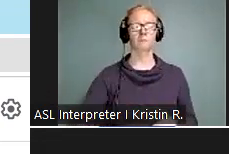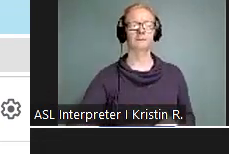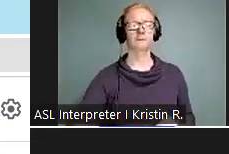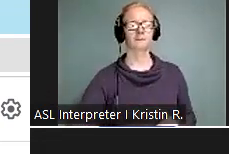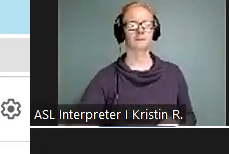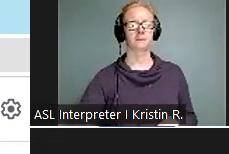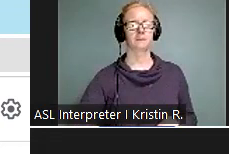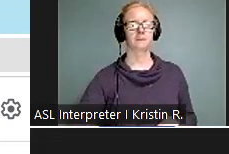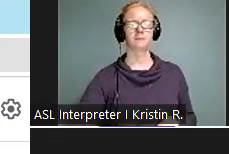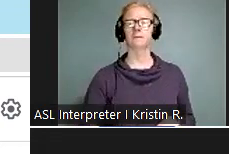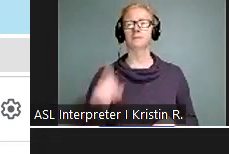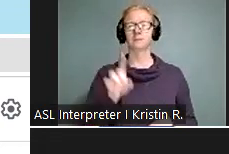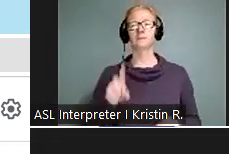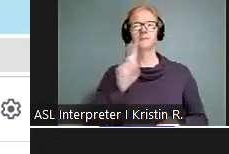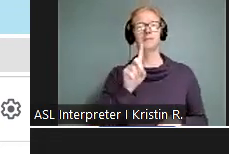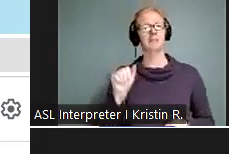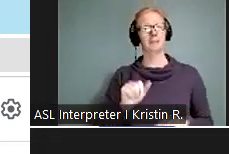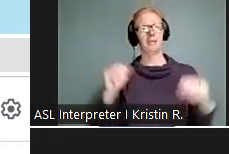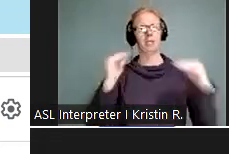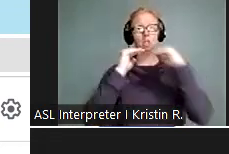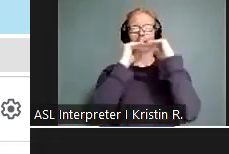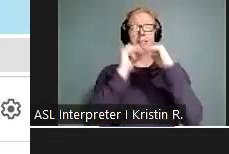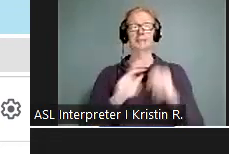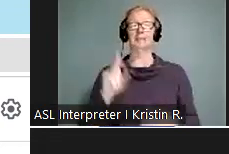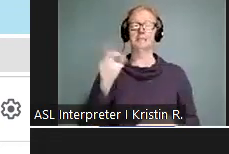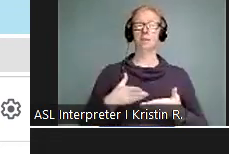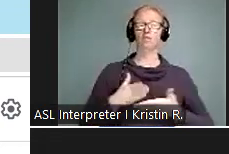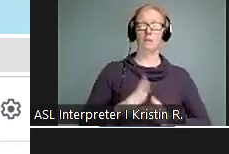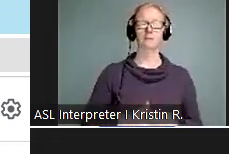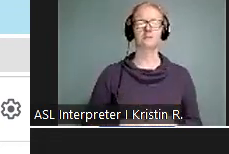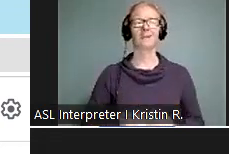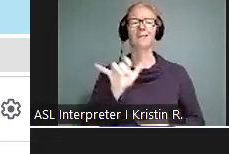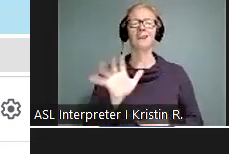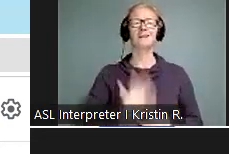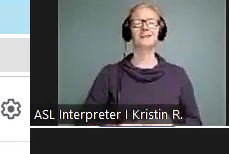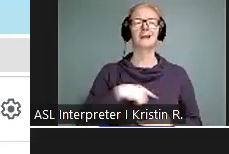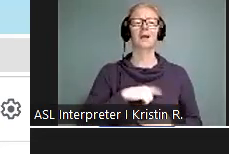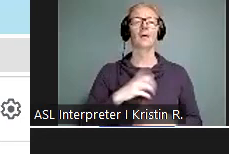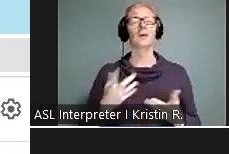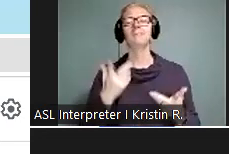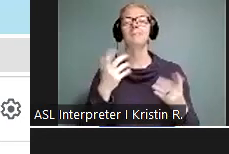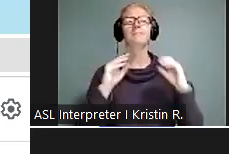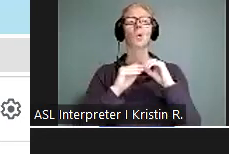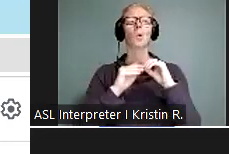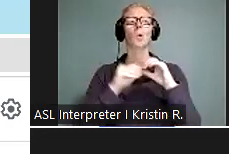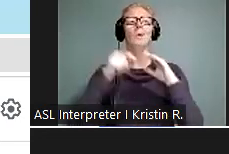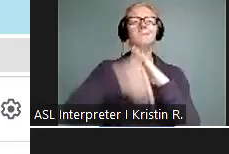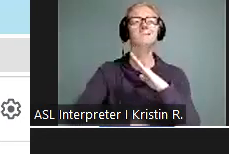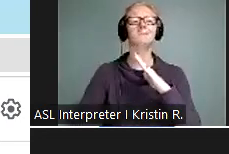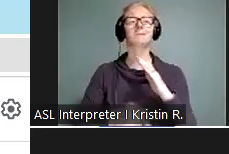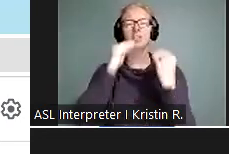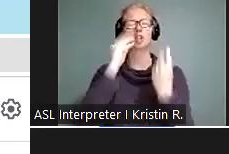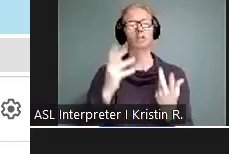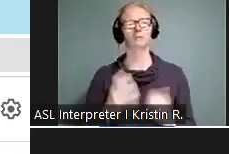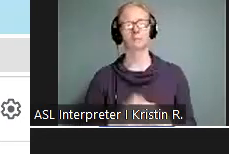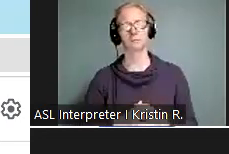disability justice and disability rights. This is our kind of, once again, this is where we're getting into some more educational